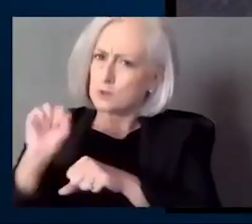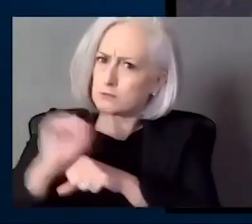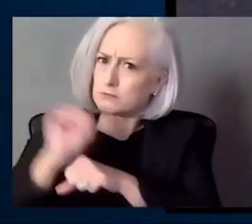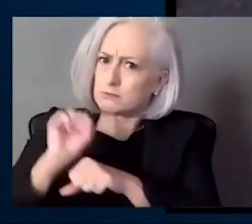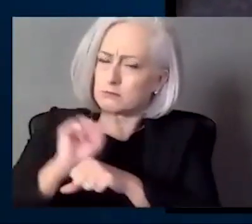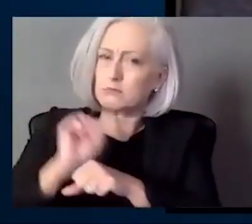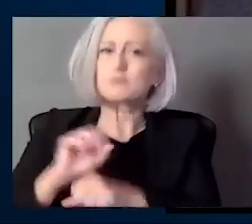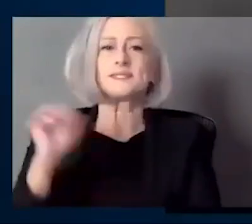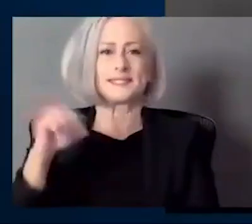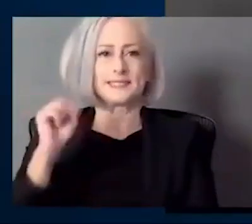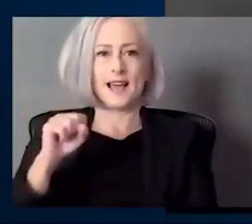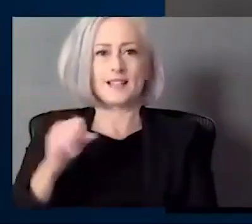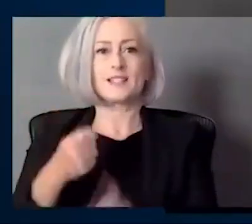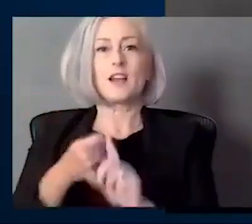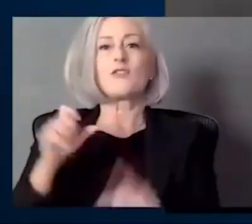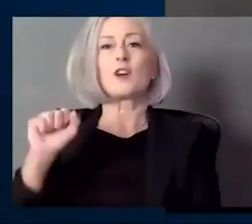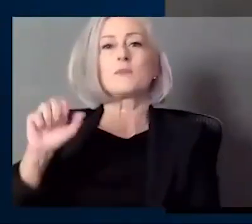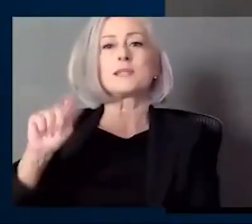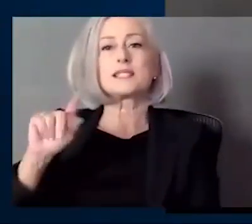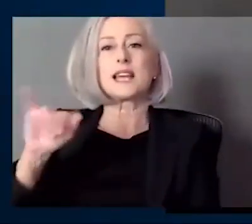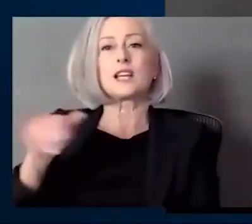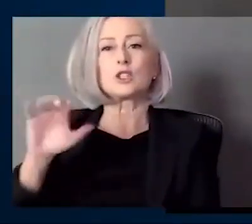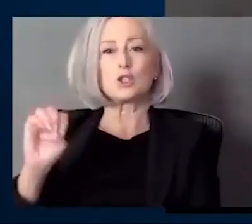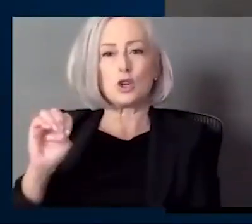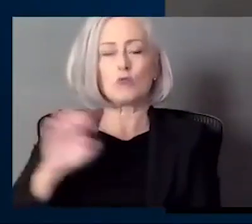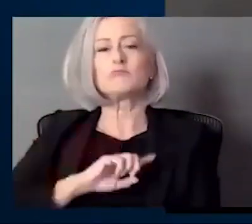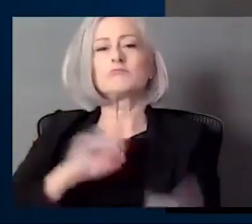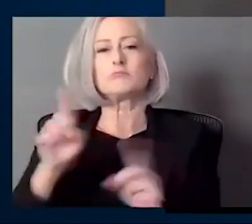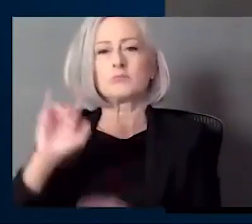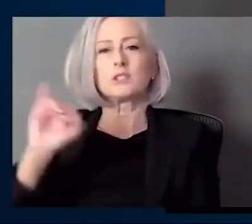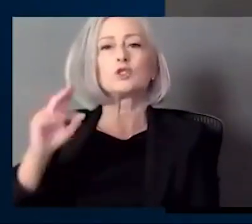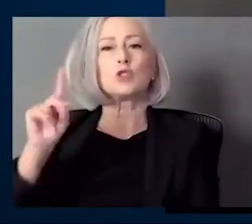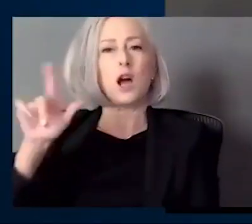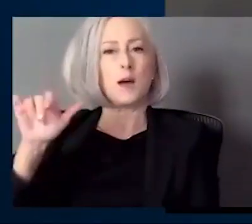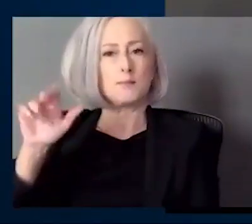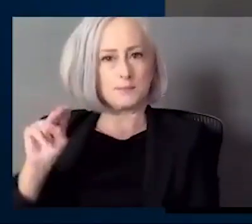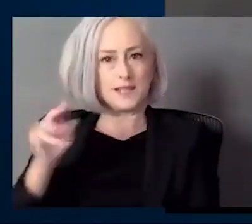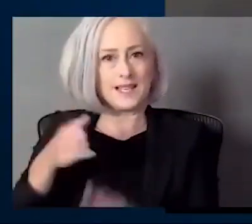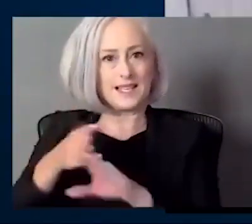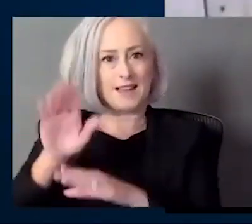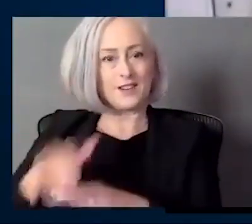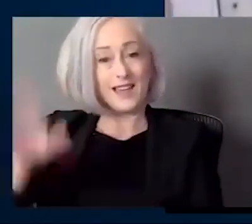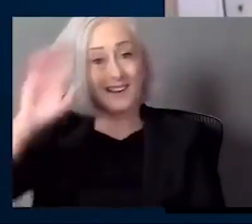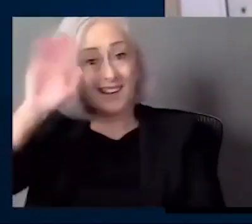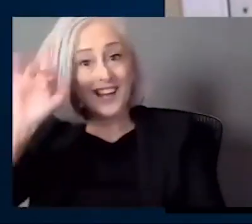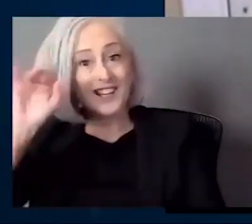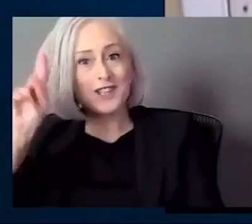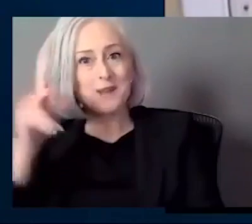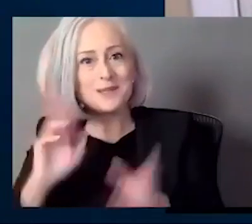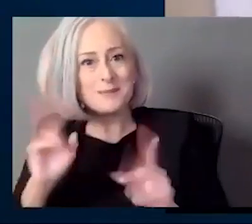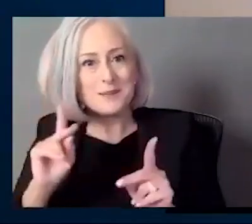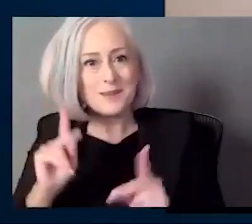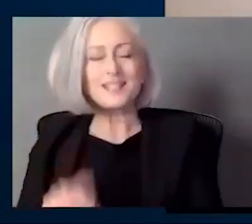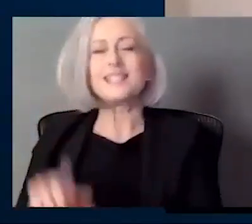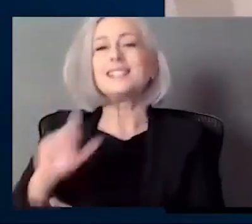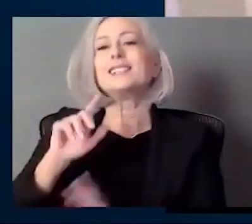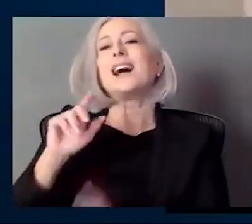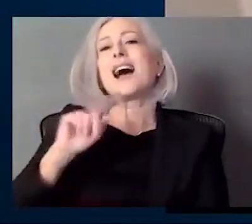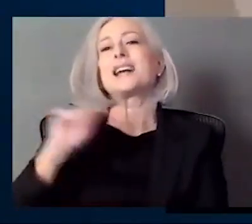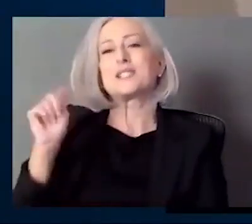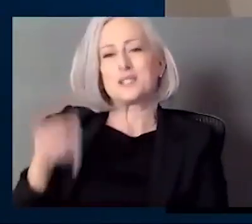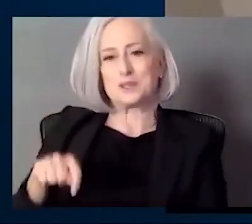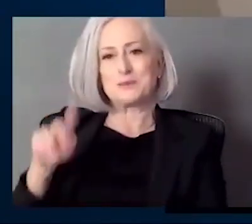Joe, I went to Joplin. A little shout out to our Joplin viewers, and also in Topeka, Kansas. So landed in the bright